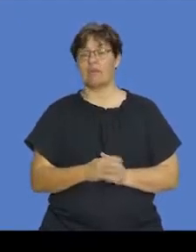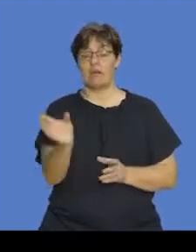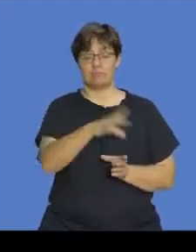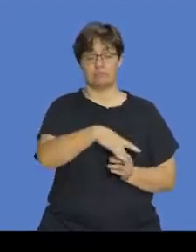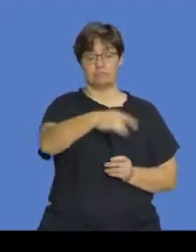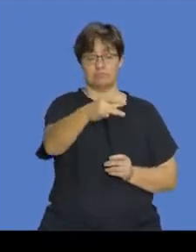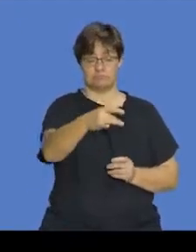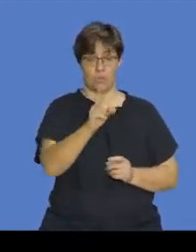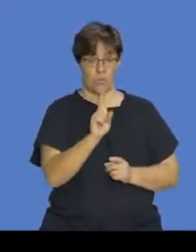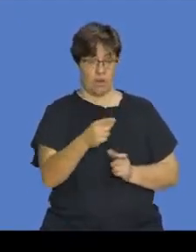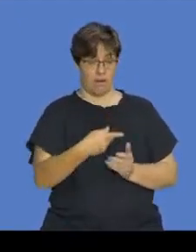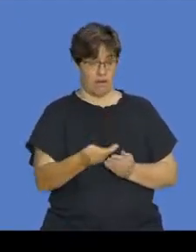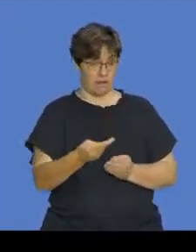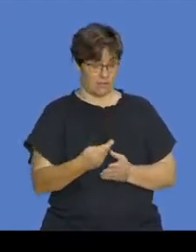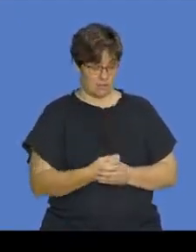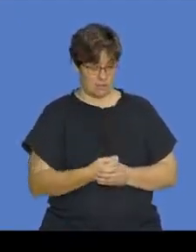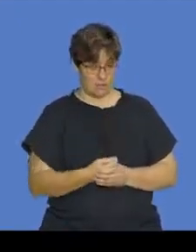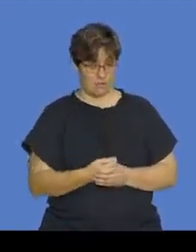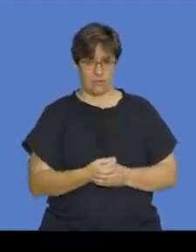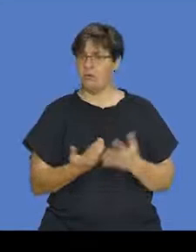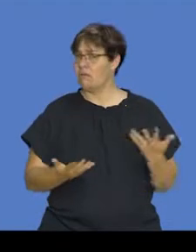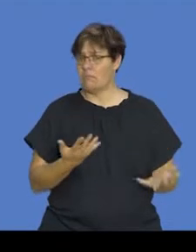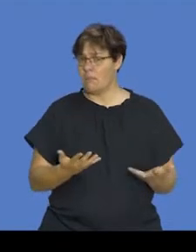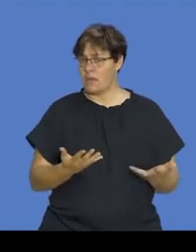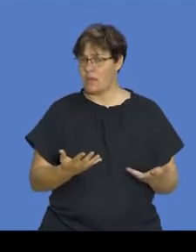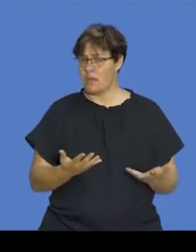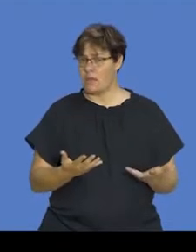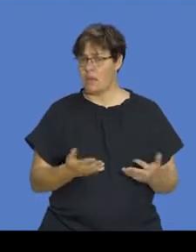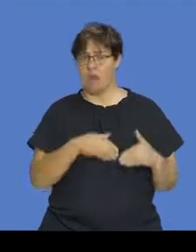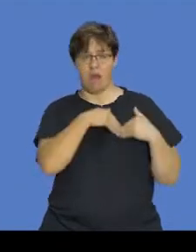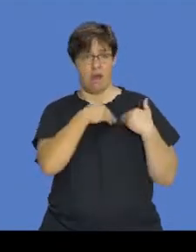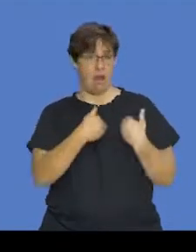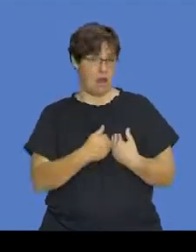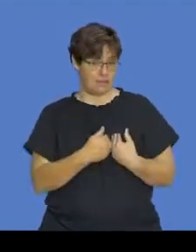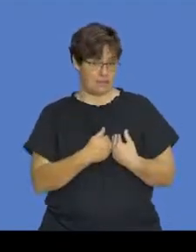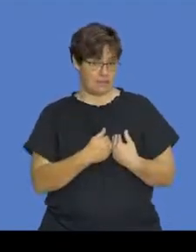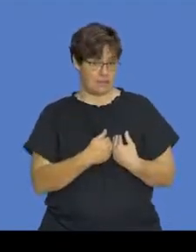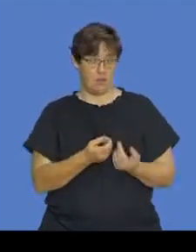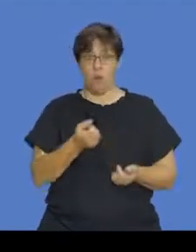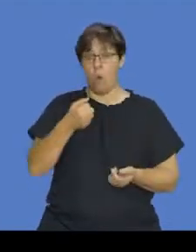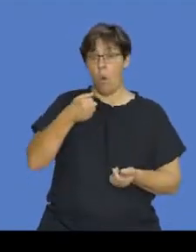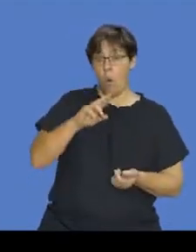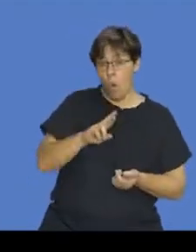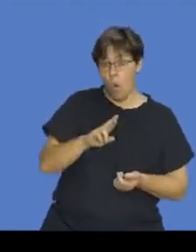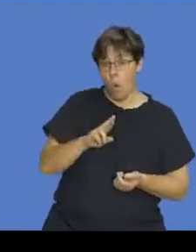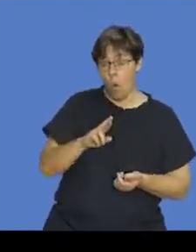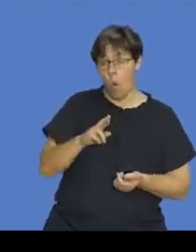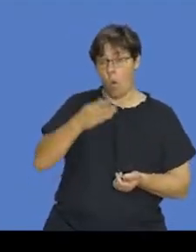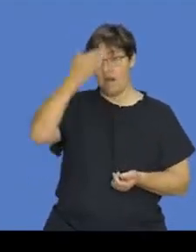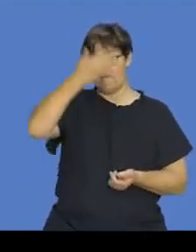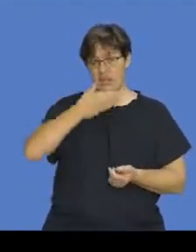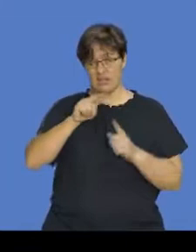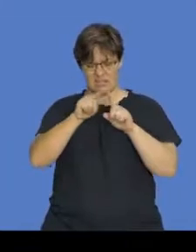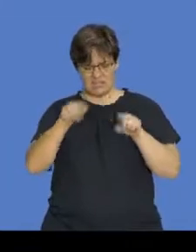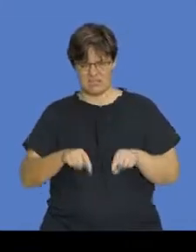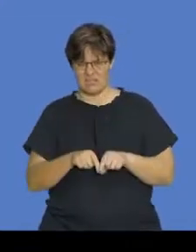selected from the deck. What is the probability the card is a heart or a face card? So what do we